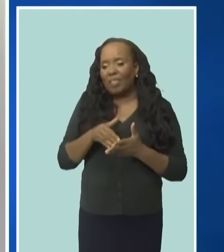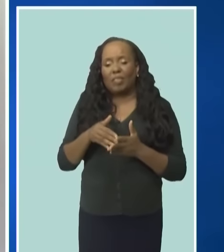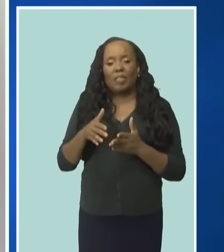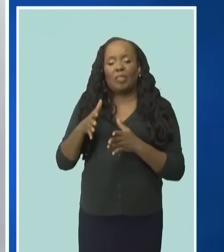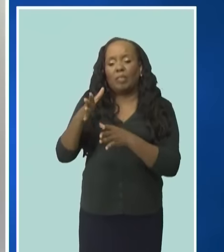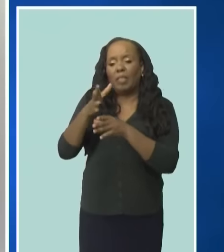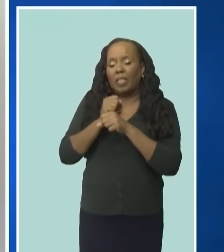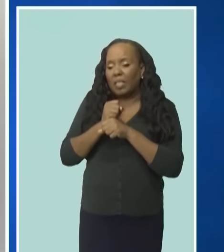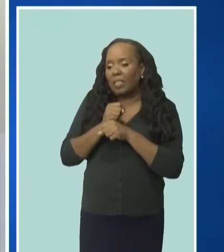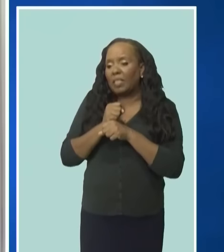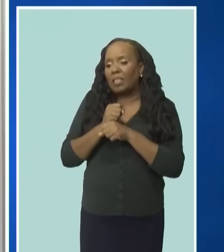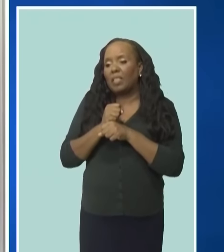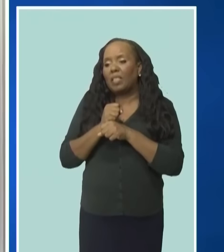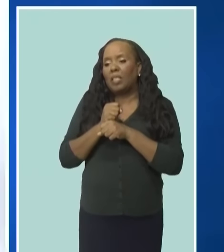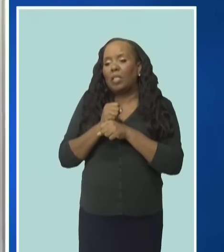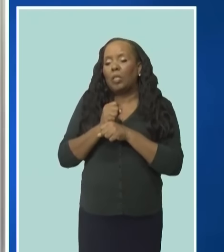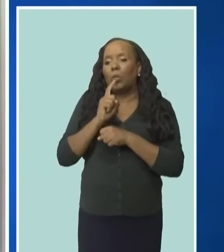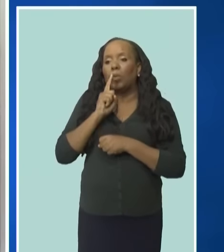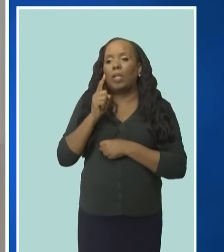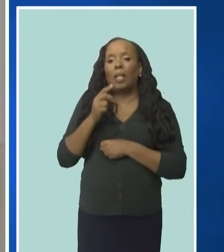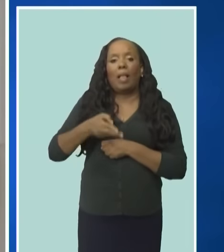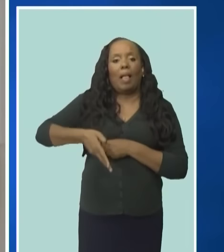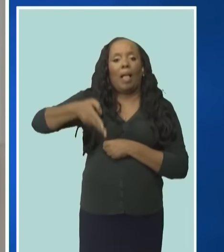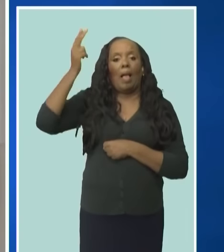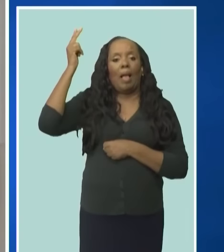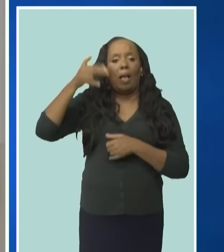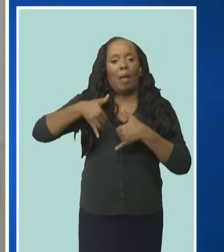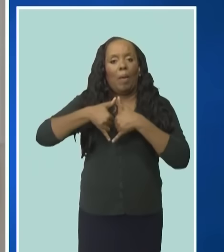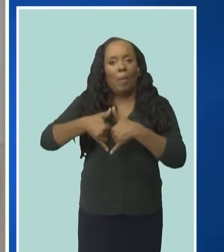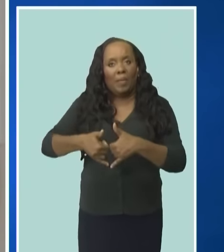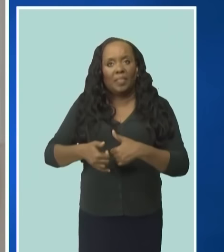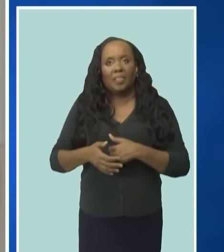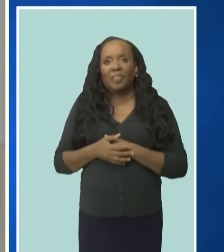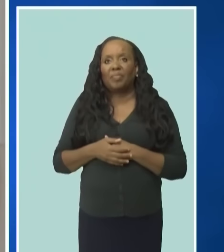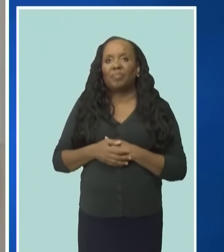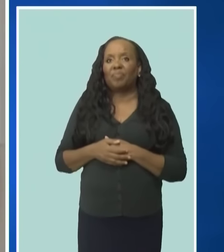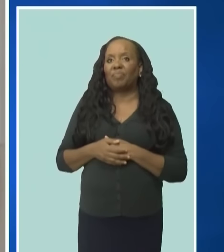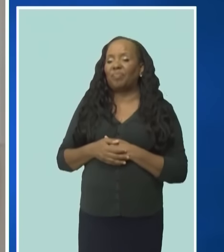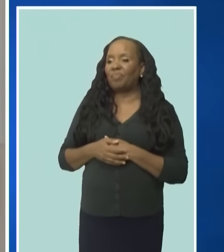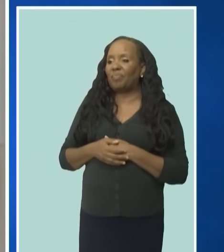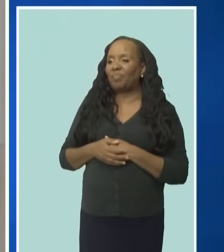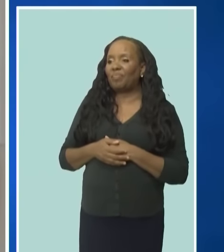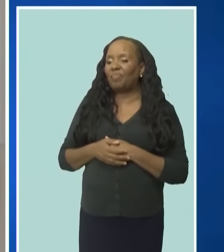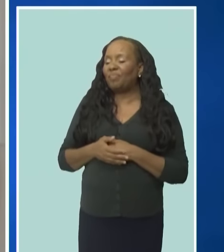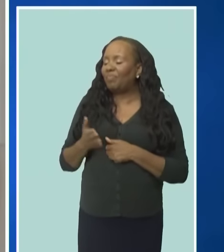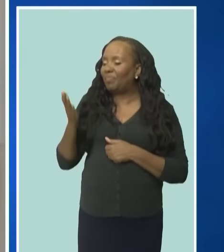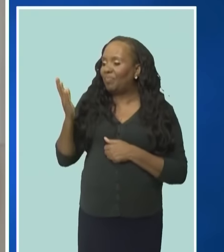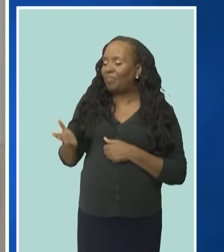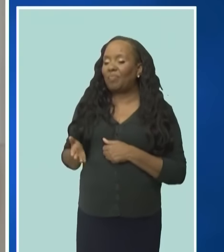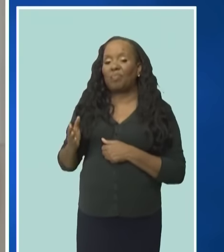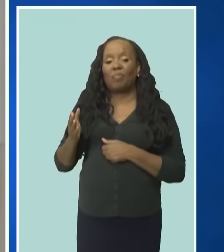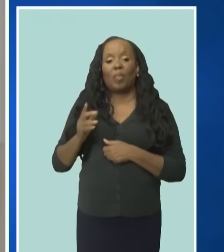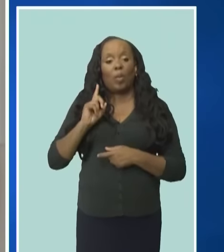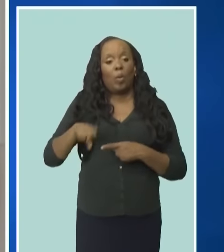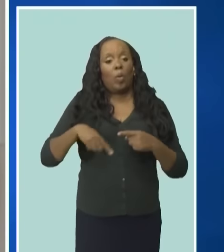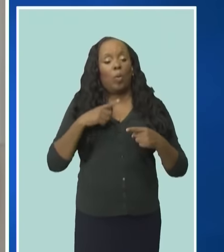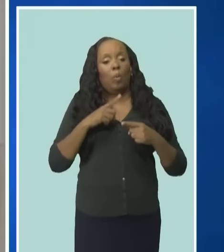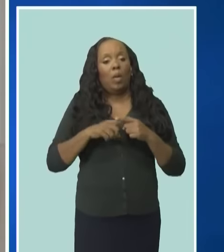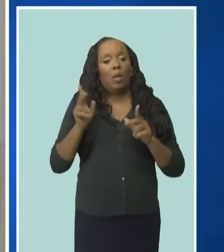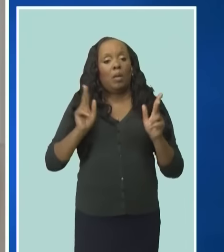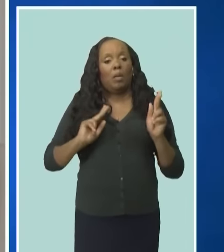from the highest office of the country. Policing is an honorable job. I must